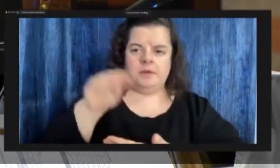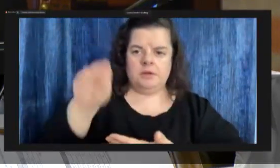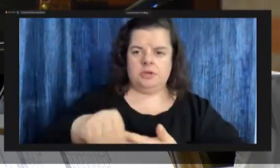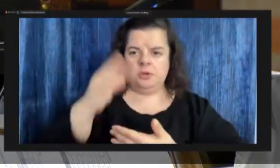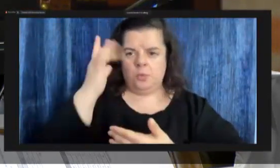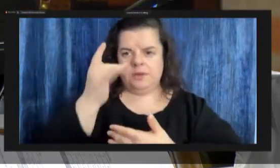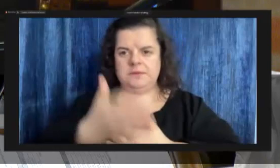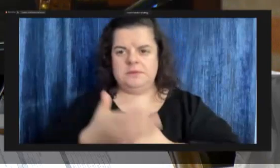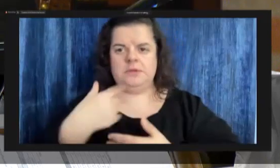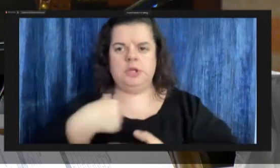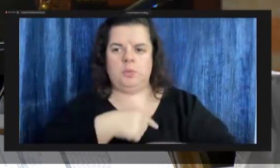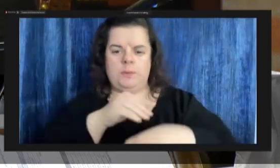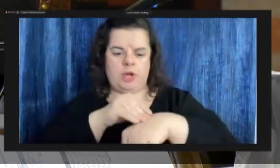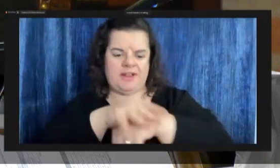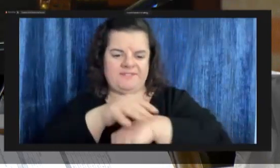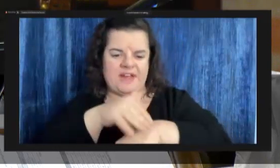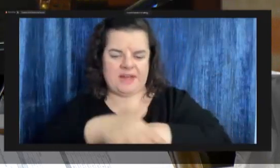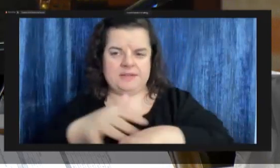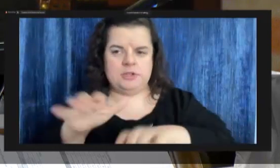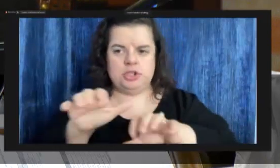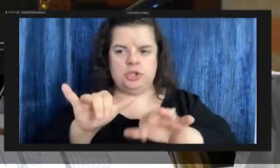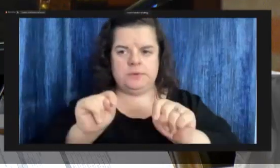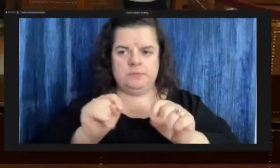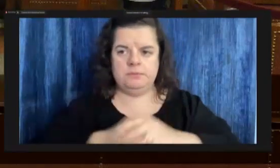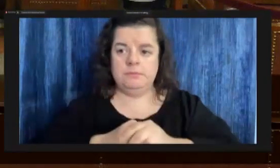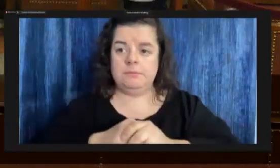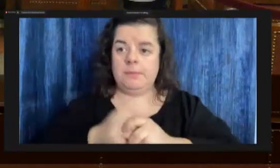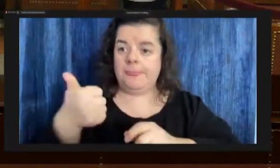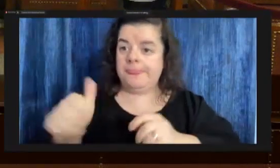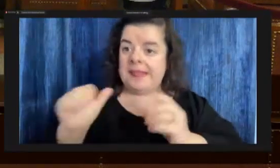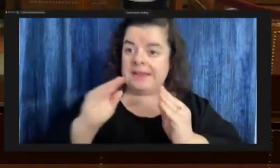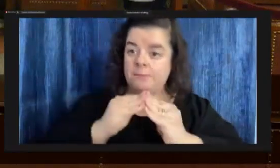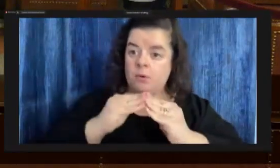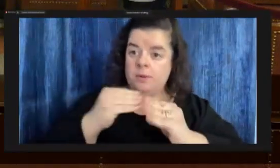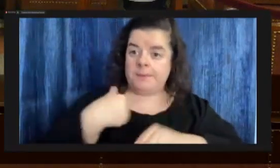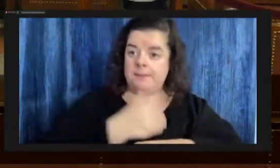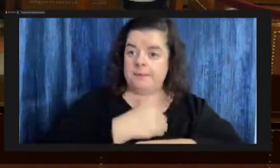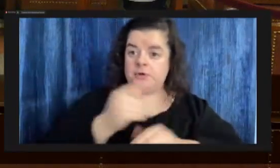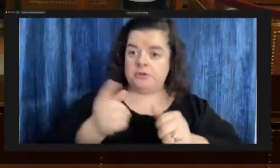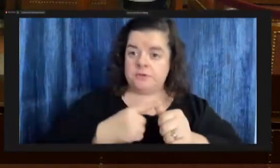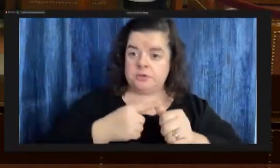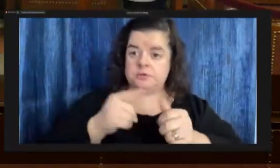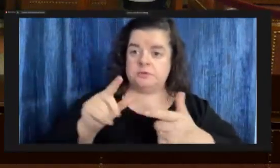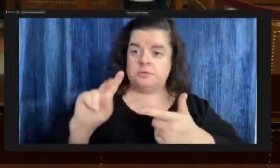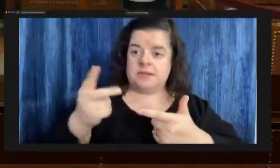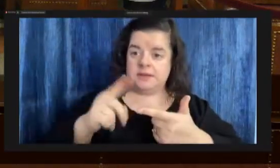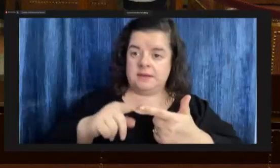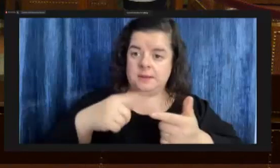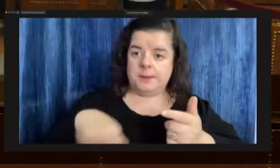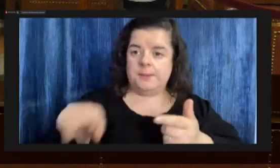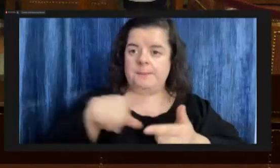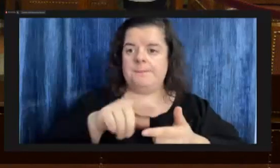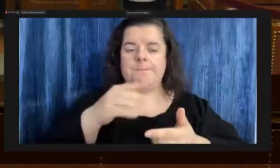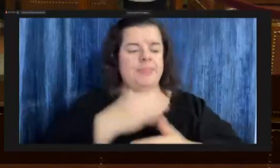we were advised to do that. Any other member first round, second round, Councilman Krause? Thank you. Appreciate it, Mr.